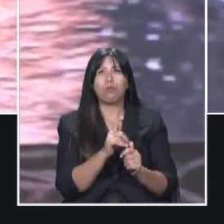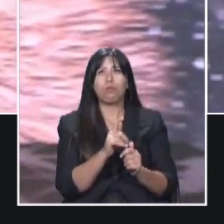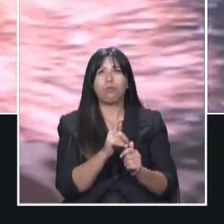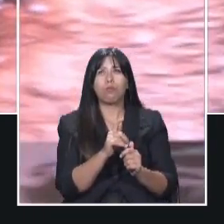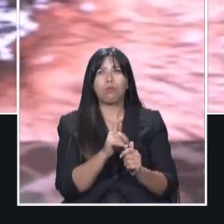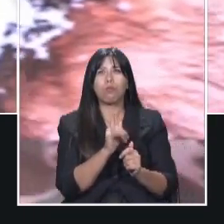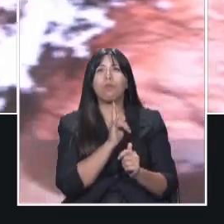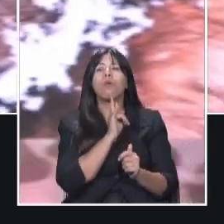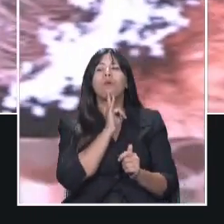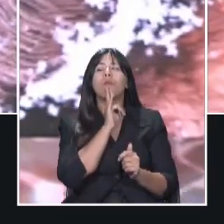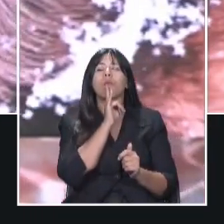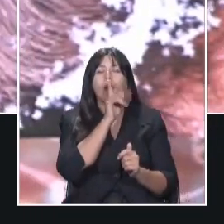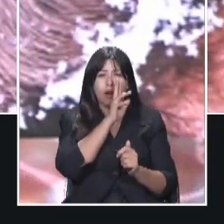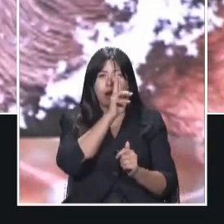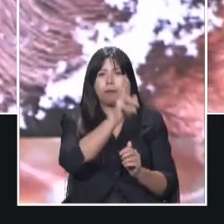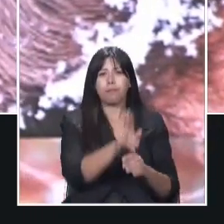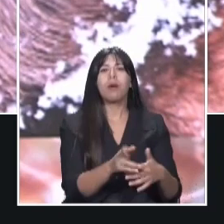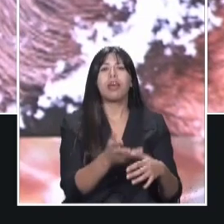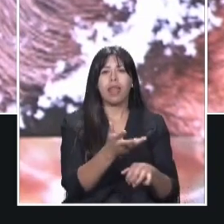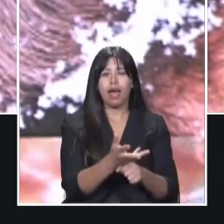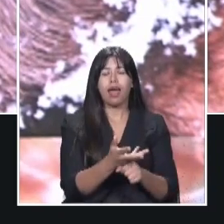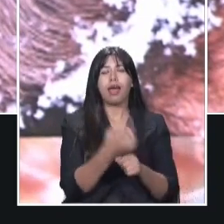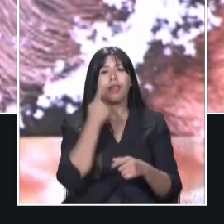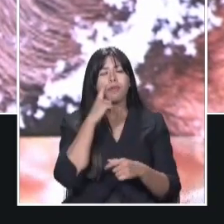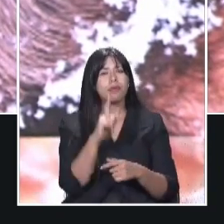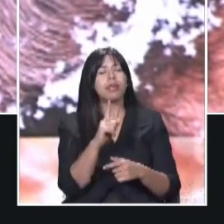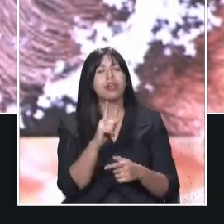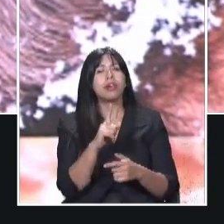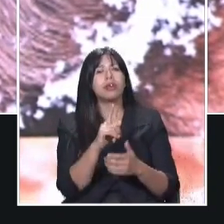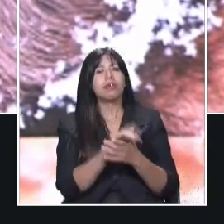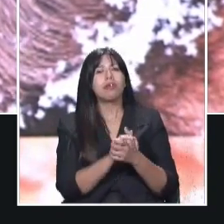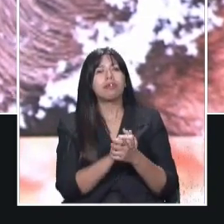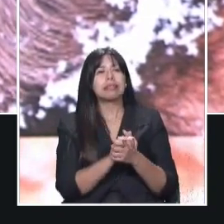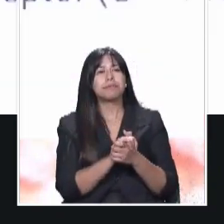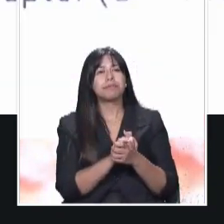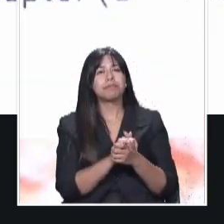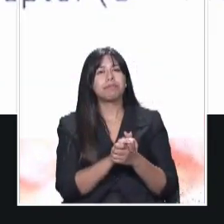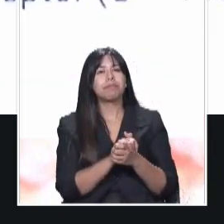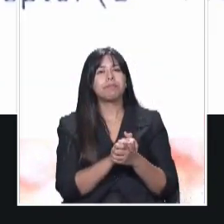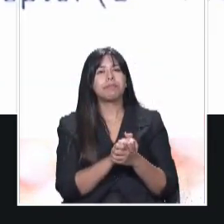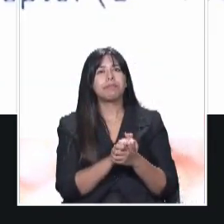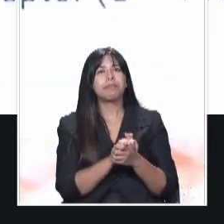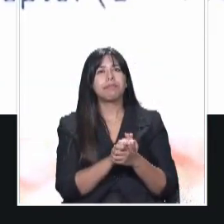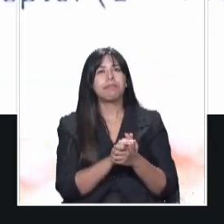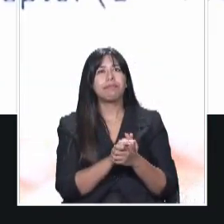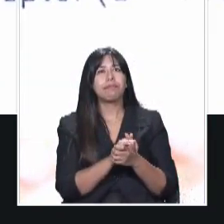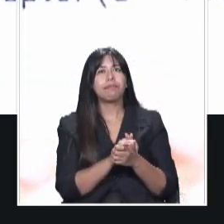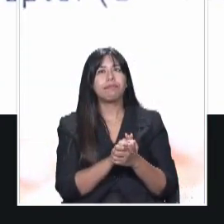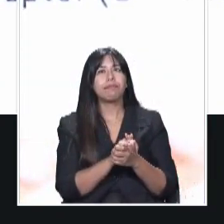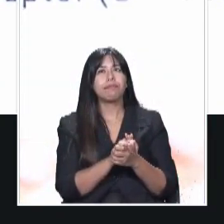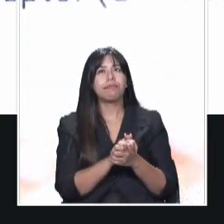still evades us, a technologically advanced species? Let's get